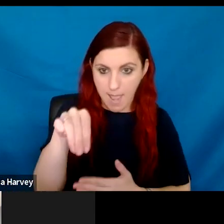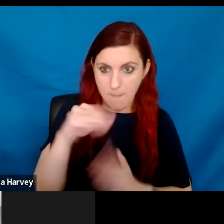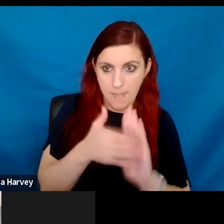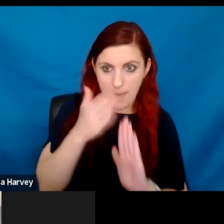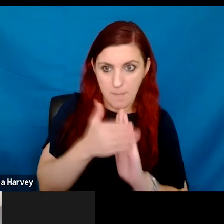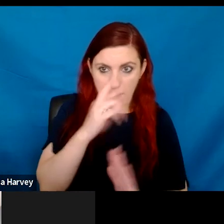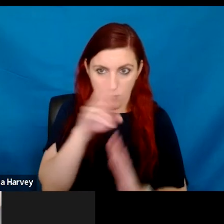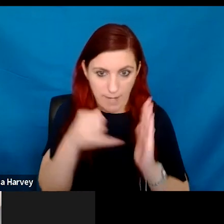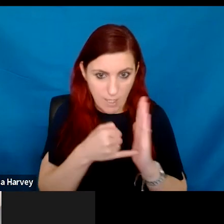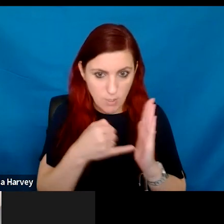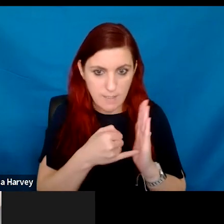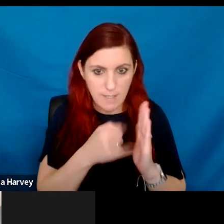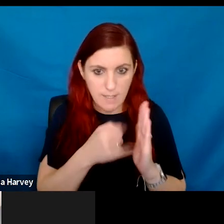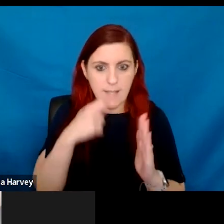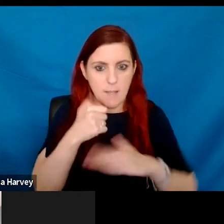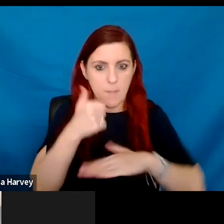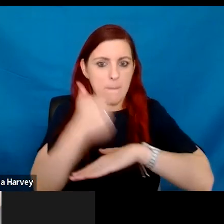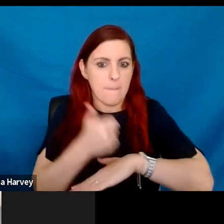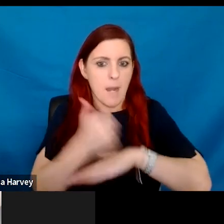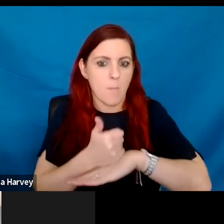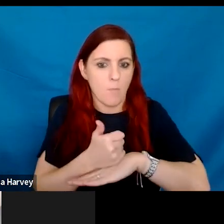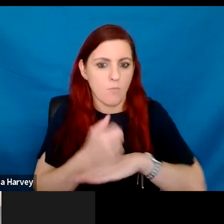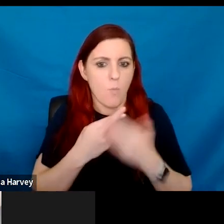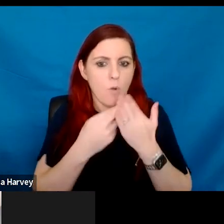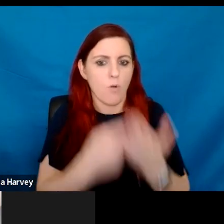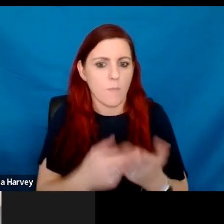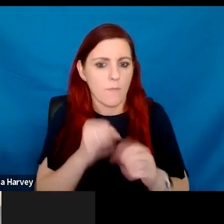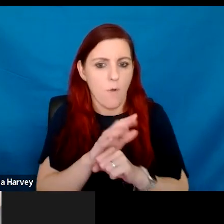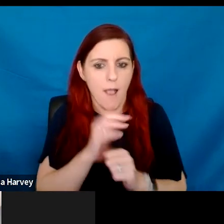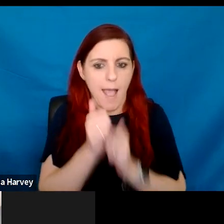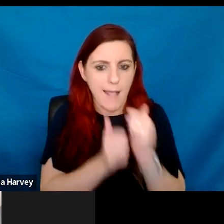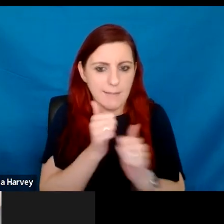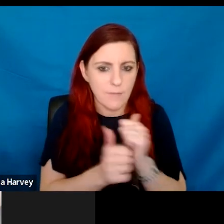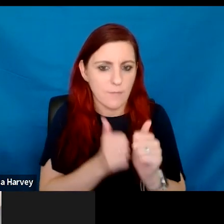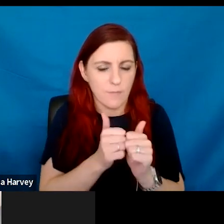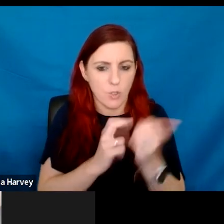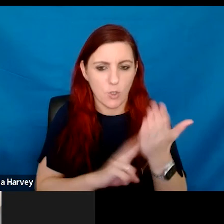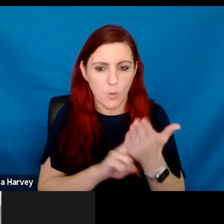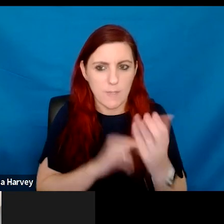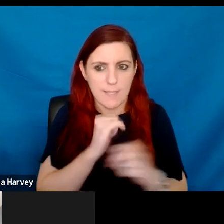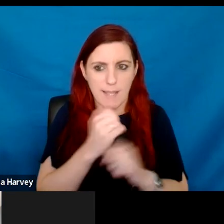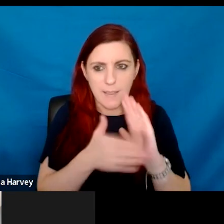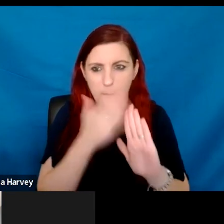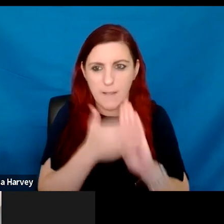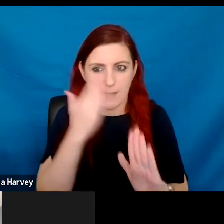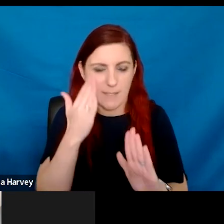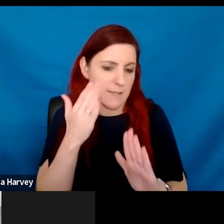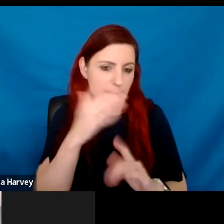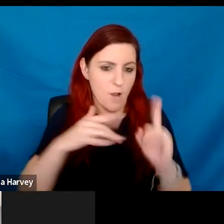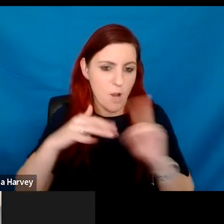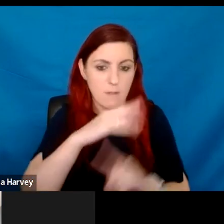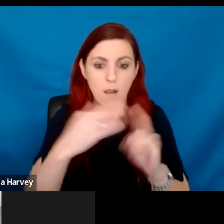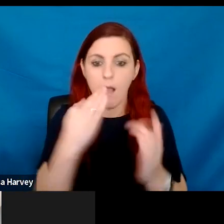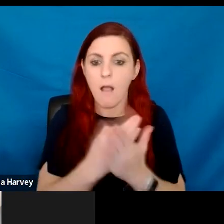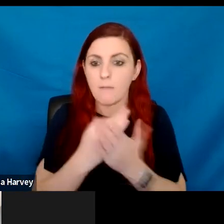regulation sets out minimum requirements for access and use in the built environment. Very often,